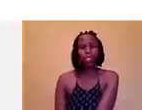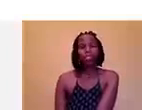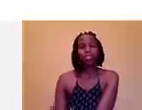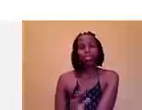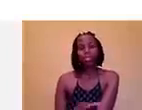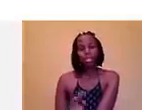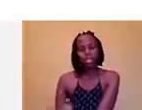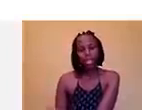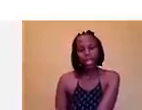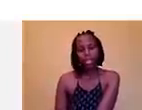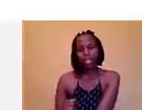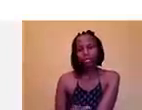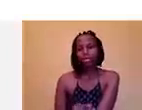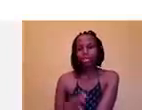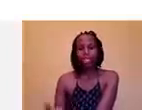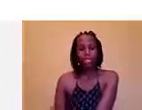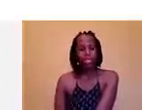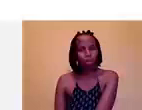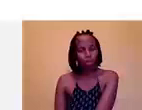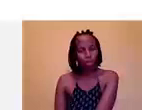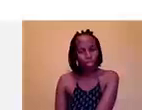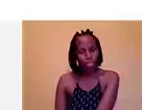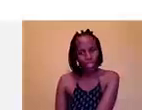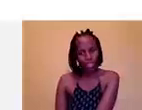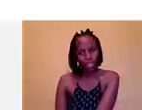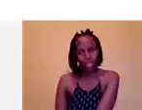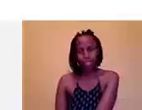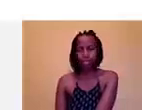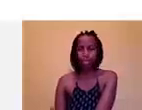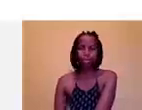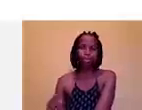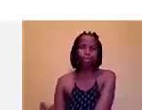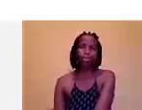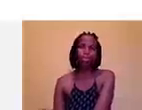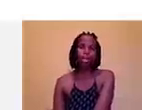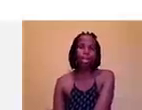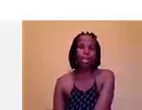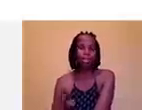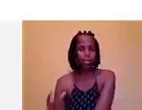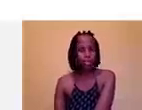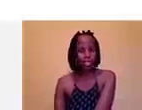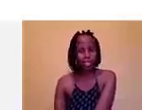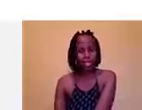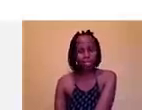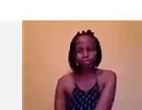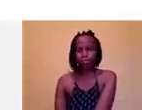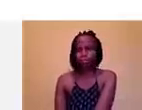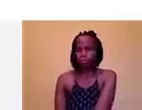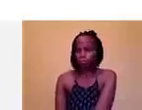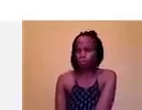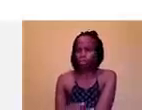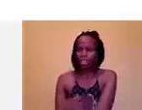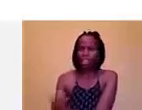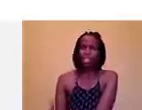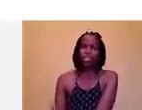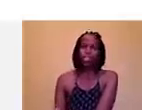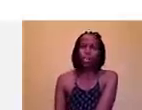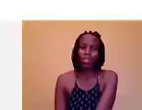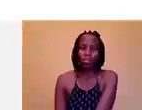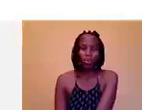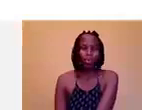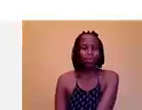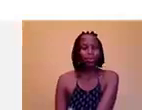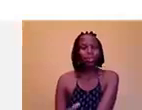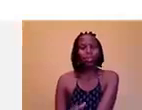mooc.unisa.ac.za. So here are the steps. You create your own login details. So you go to new account, you click there, and then